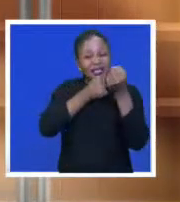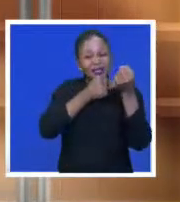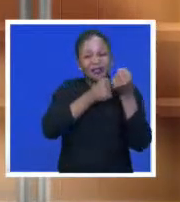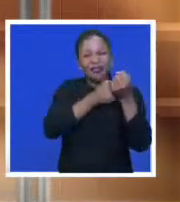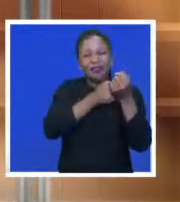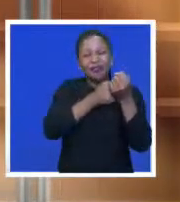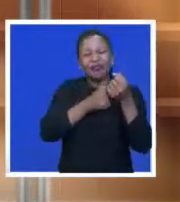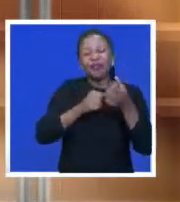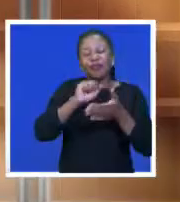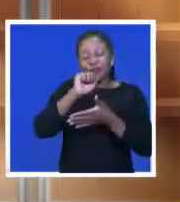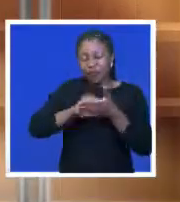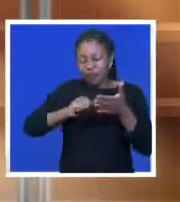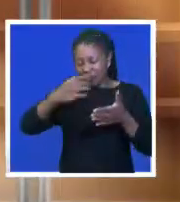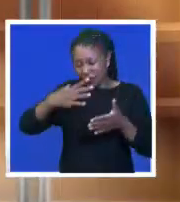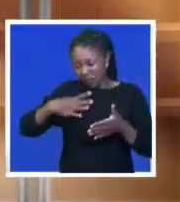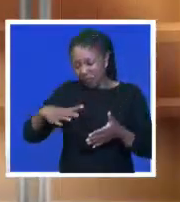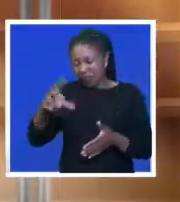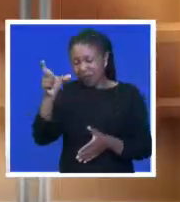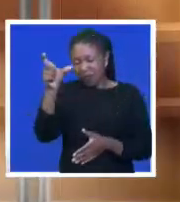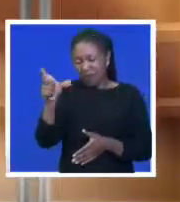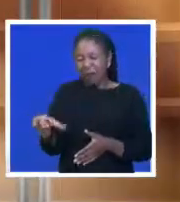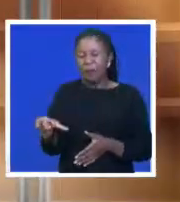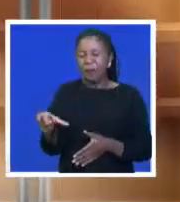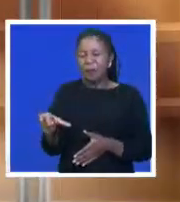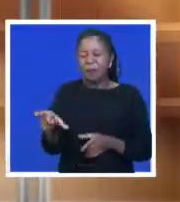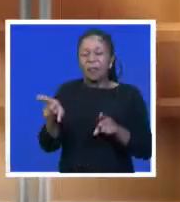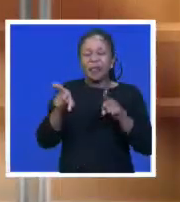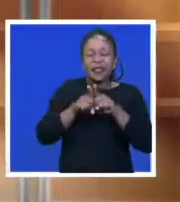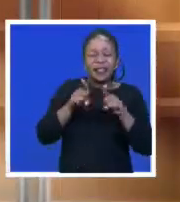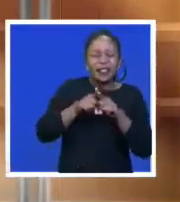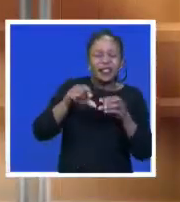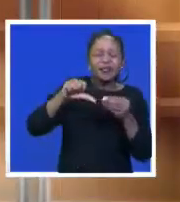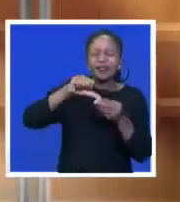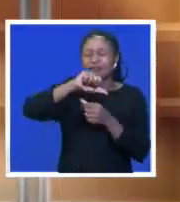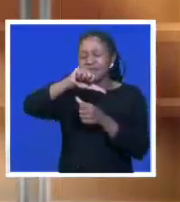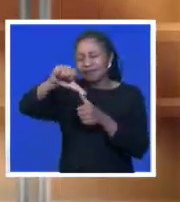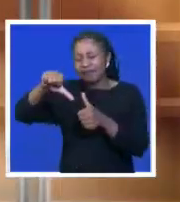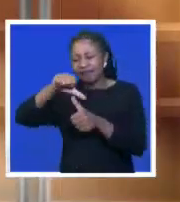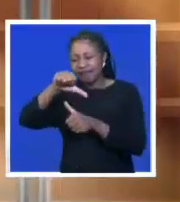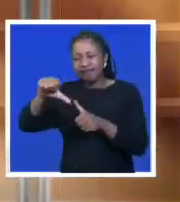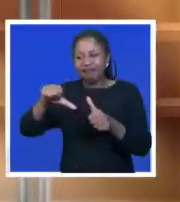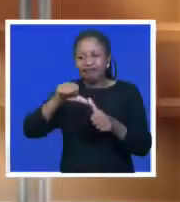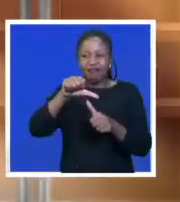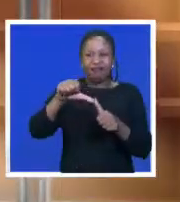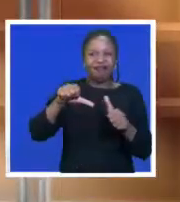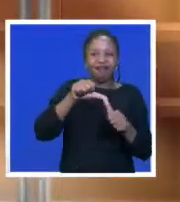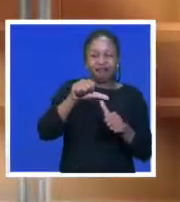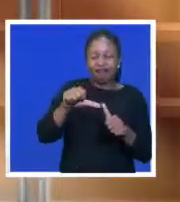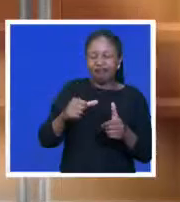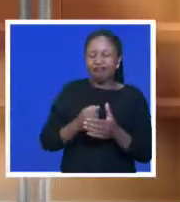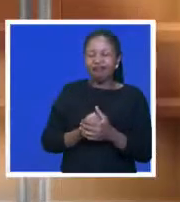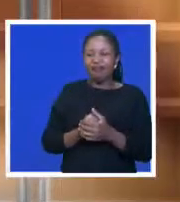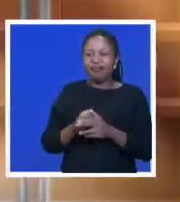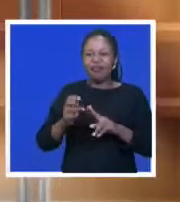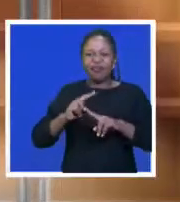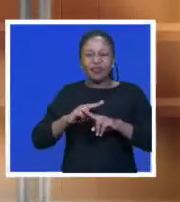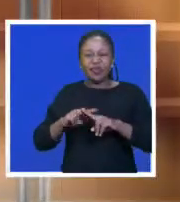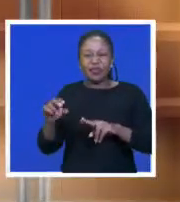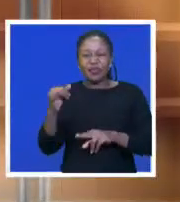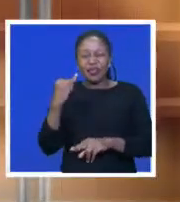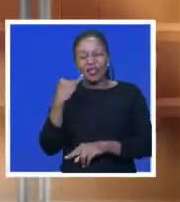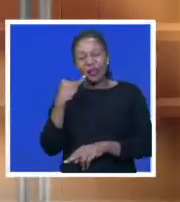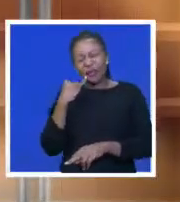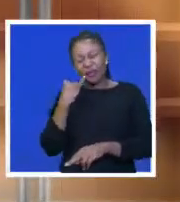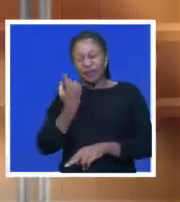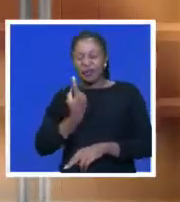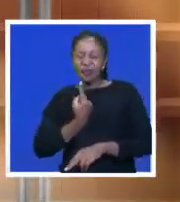of Eden, as well as to keep Adam company so that he would not be sad and